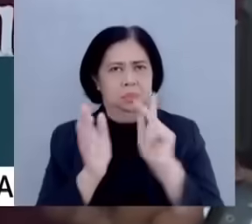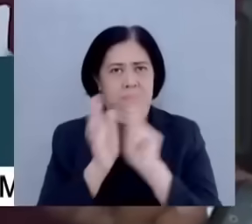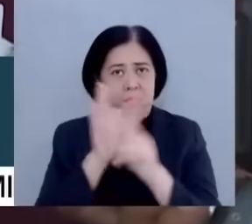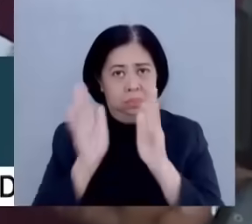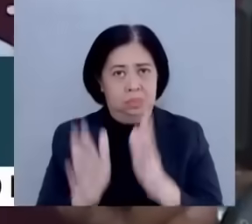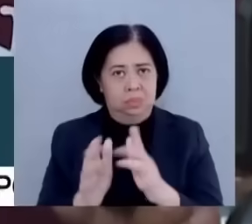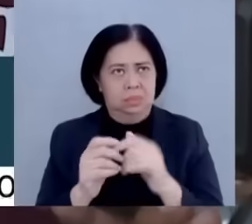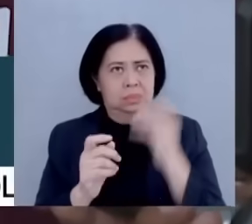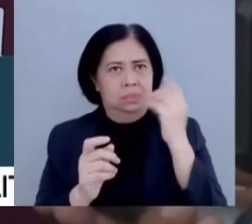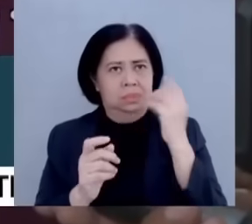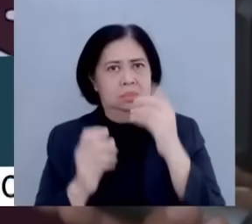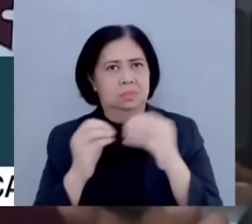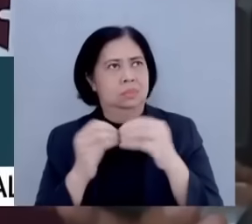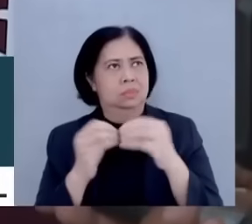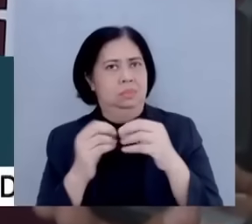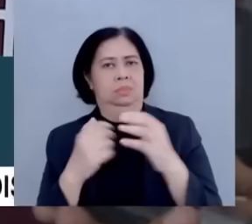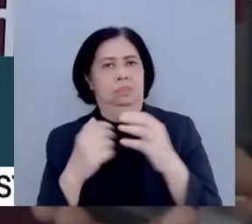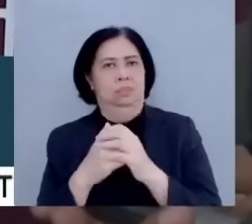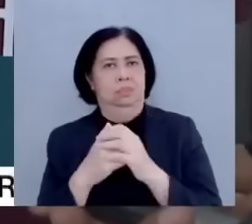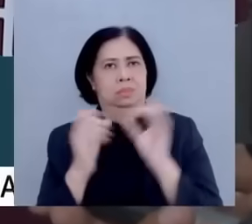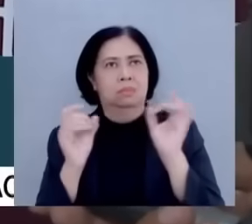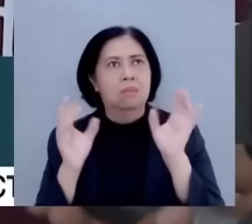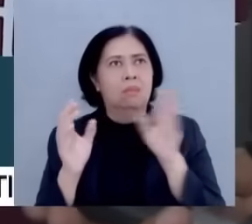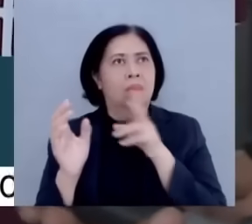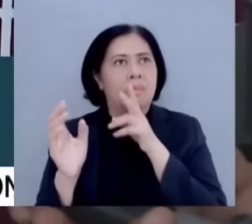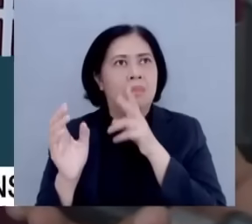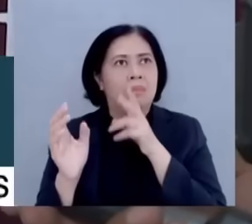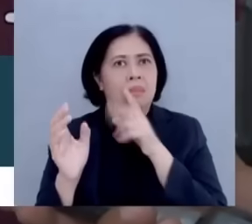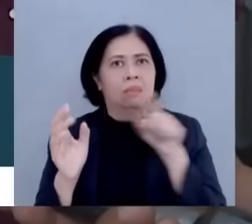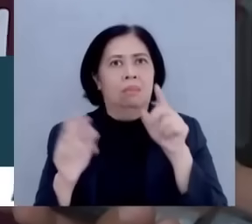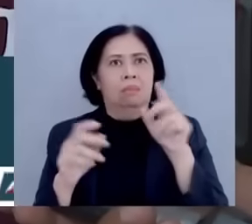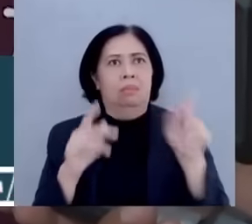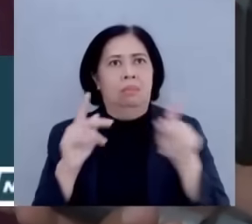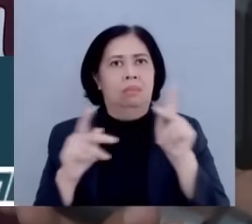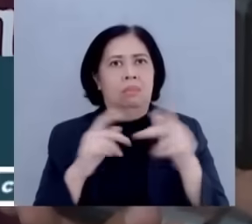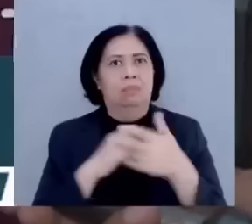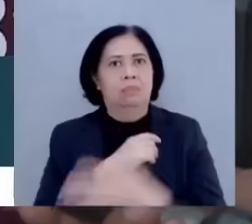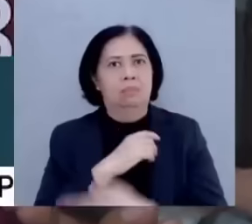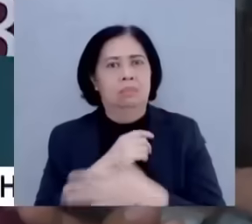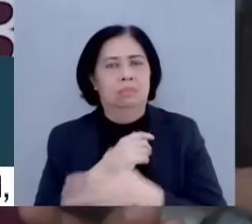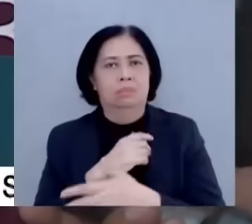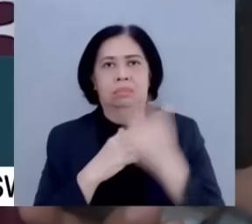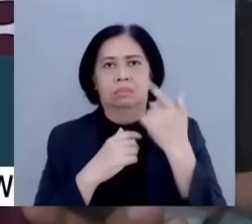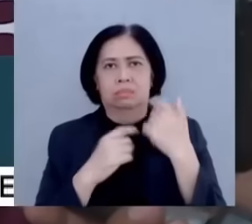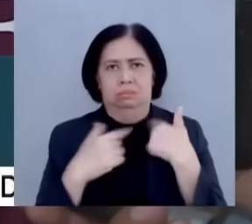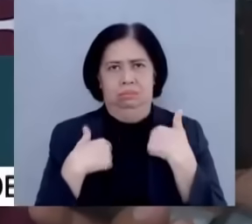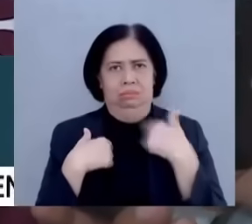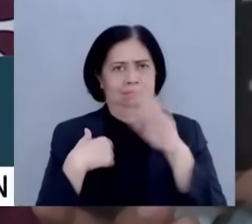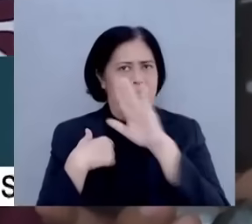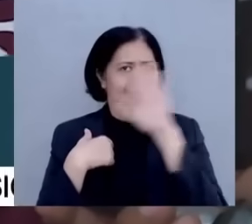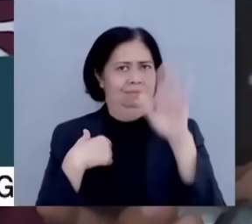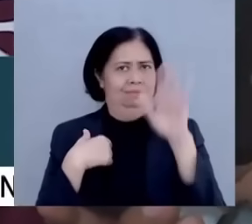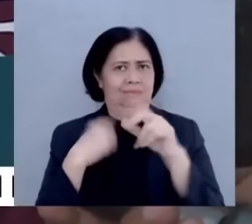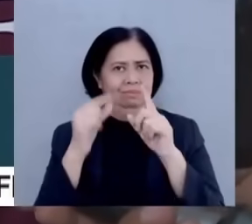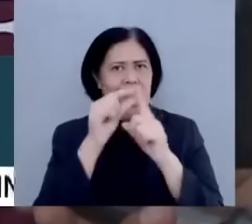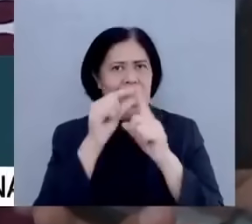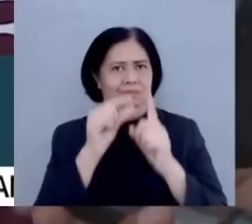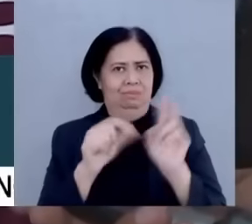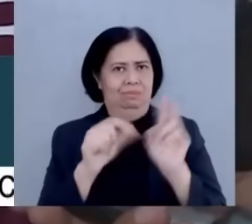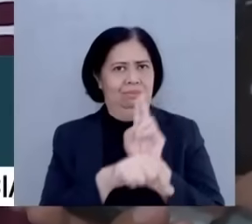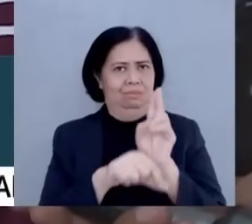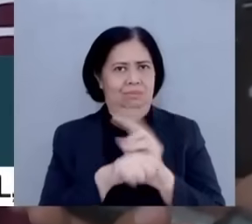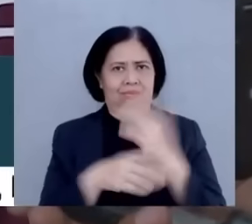things even more terrifying for our country. And especially because I never used that term during